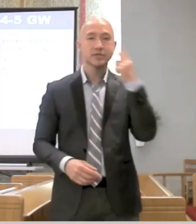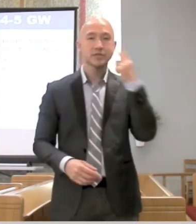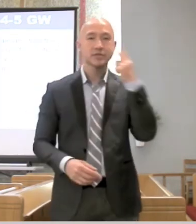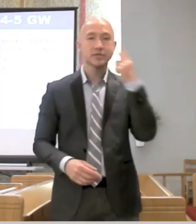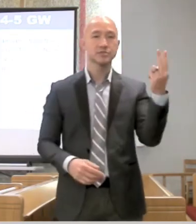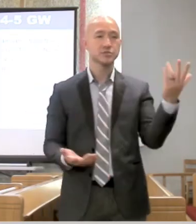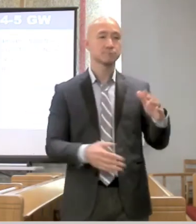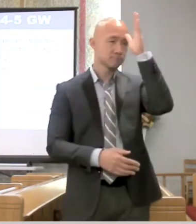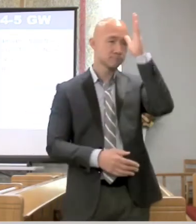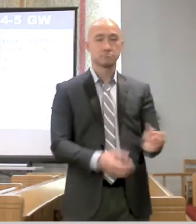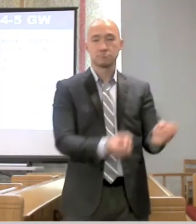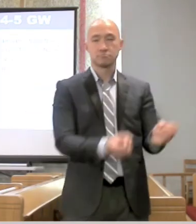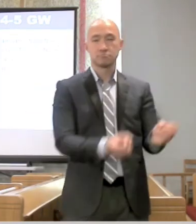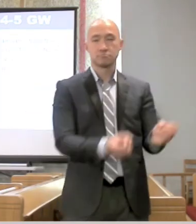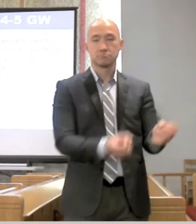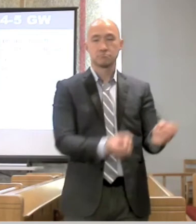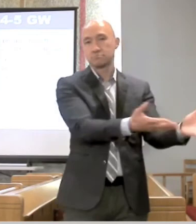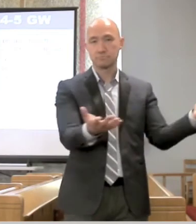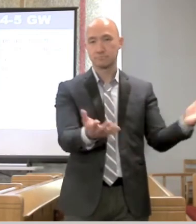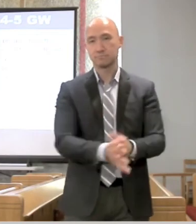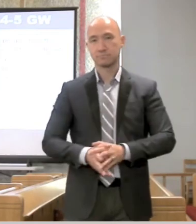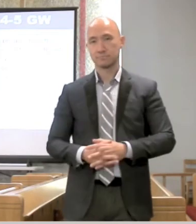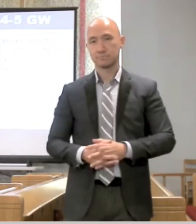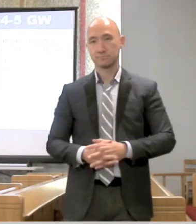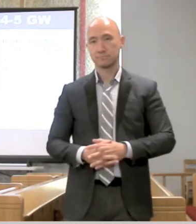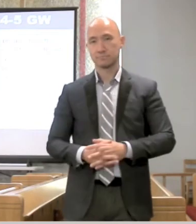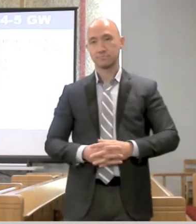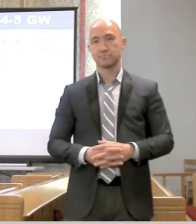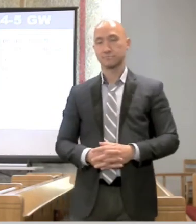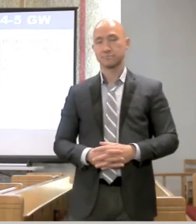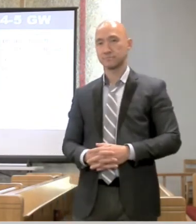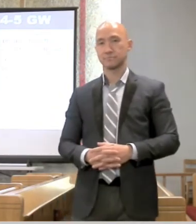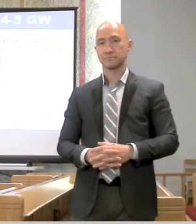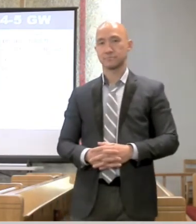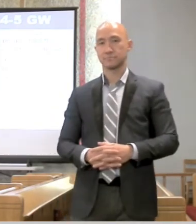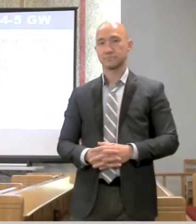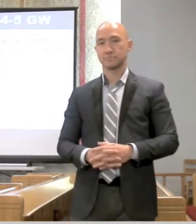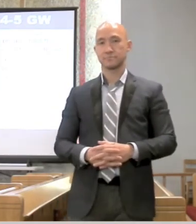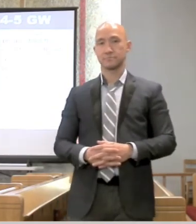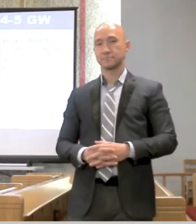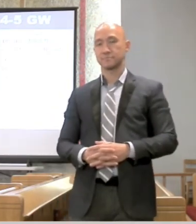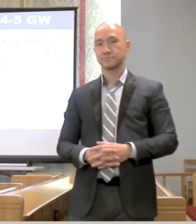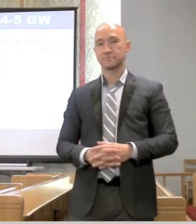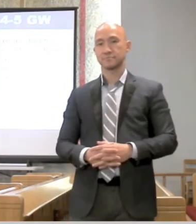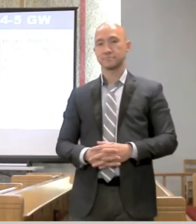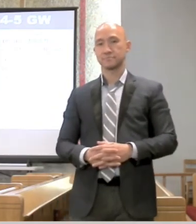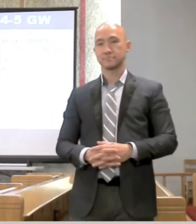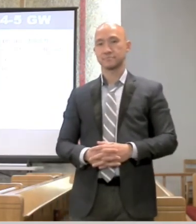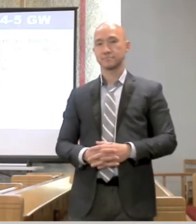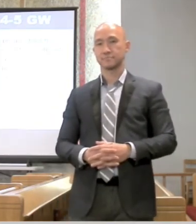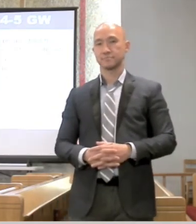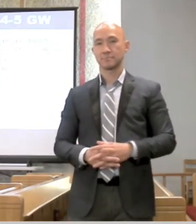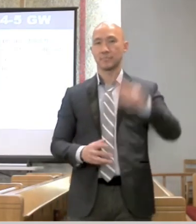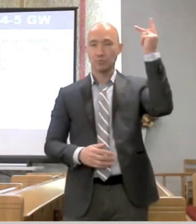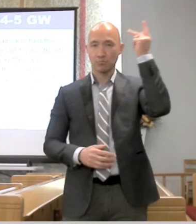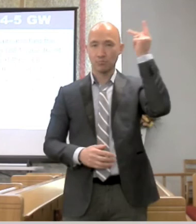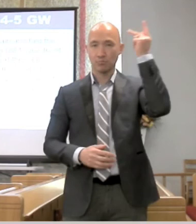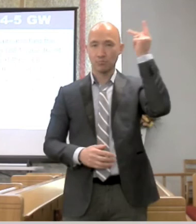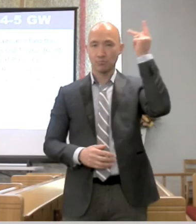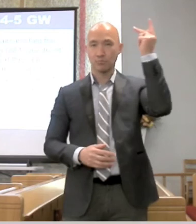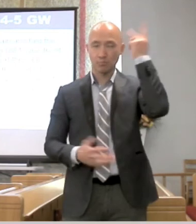politics of the day. Now, at this point, Pilate's plan backfires. He really just wanted to be done